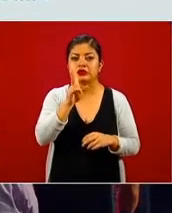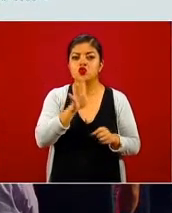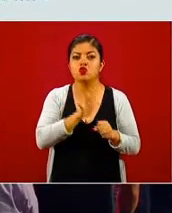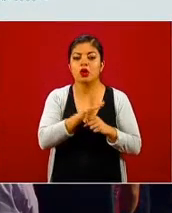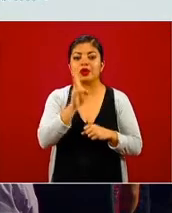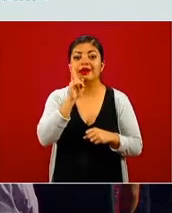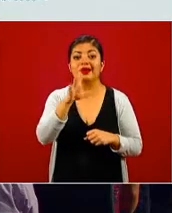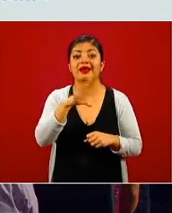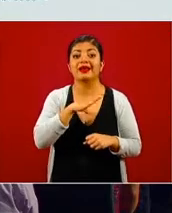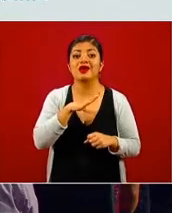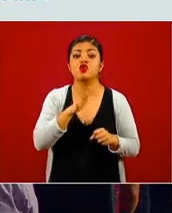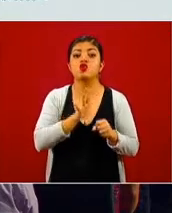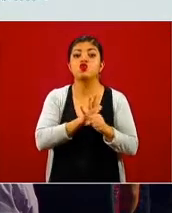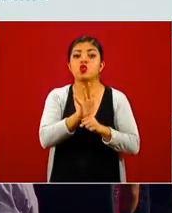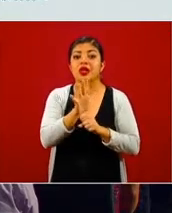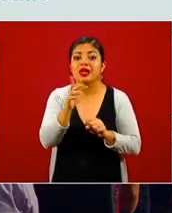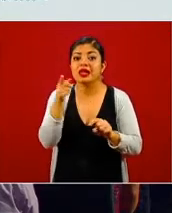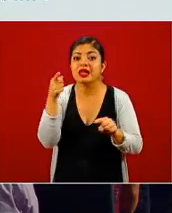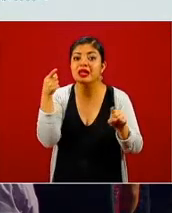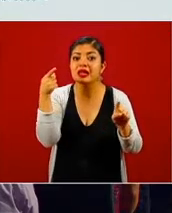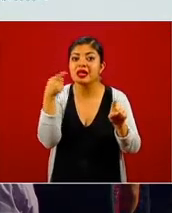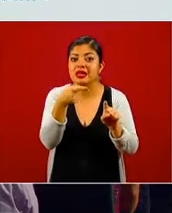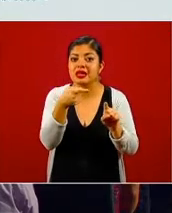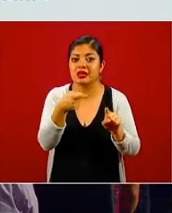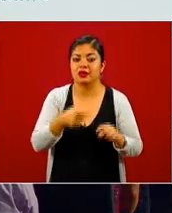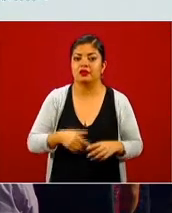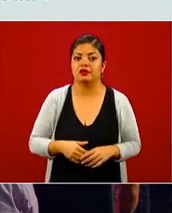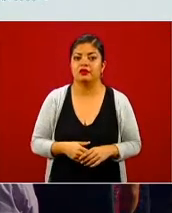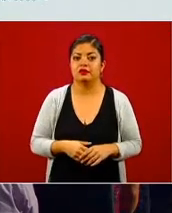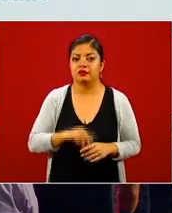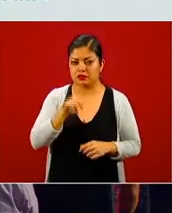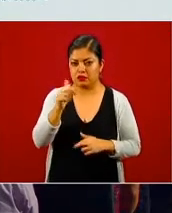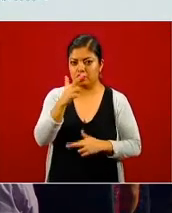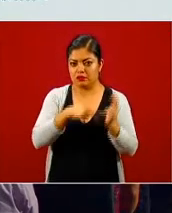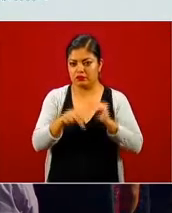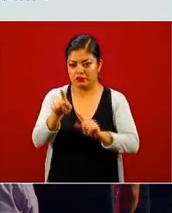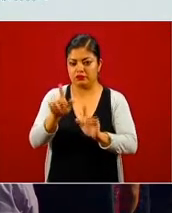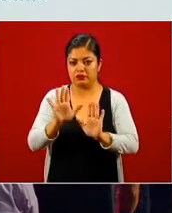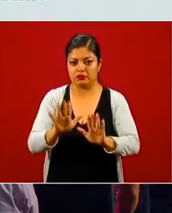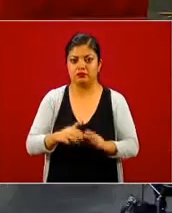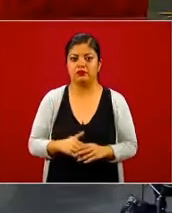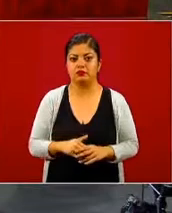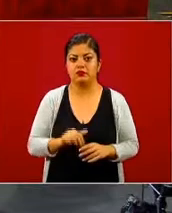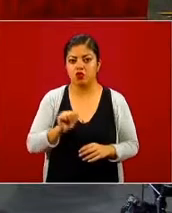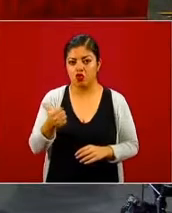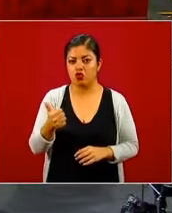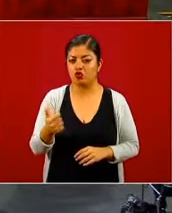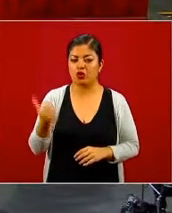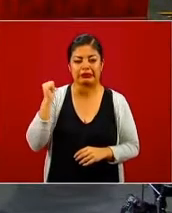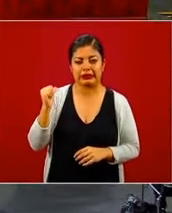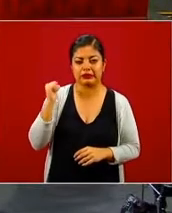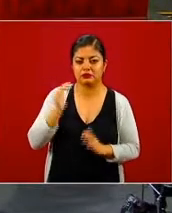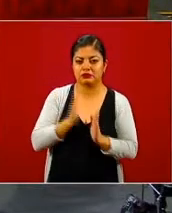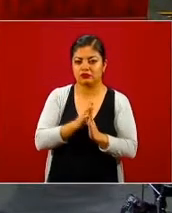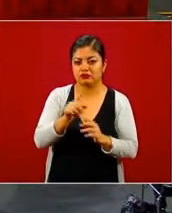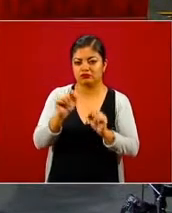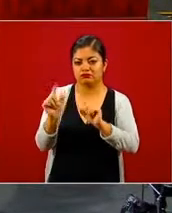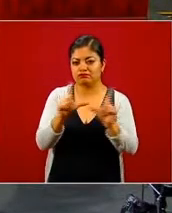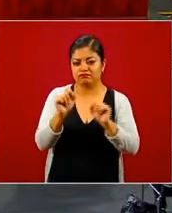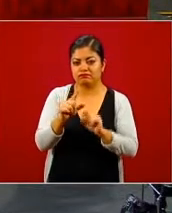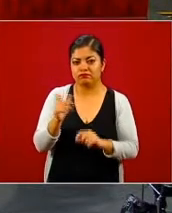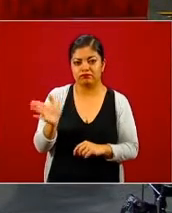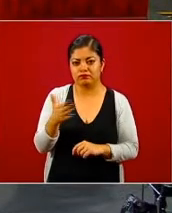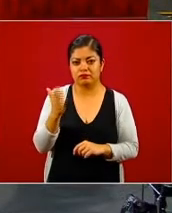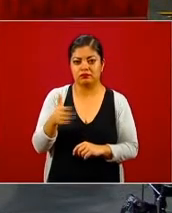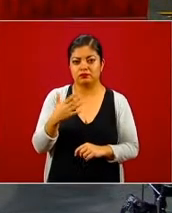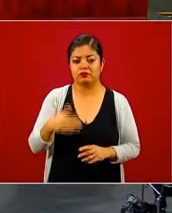I'll tell you exactly when we see them, just so that you can exactly know what I'm talking about. We'll come right back to this one. Let's go back